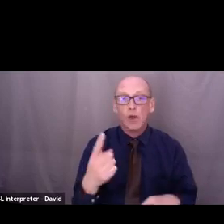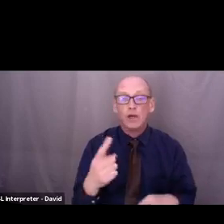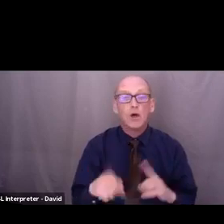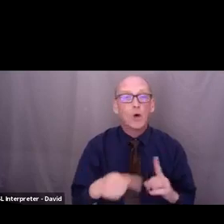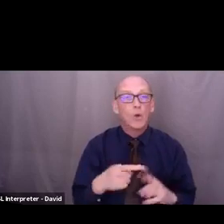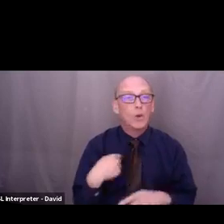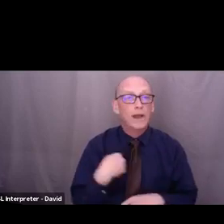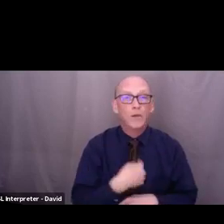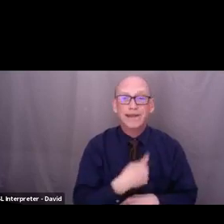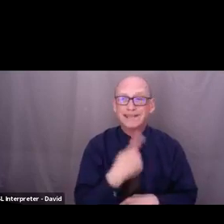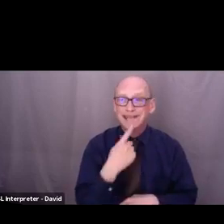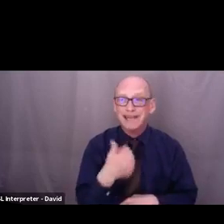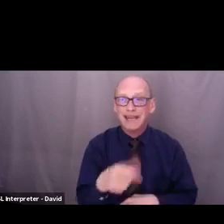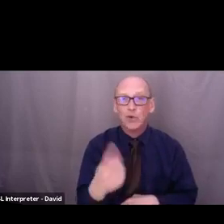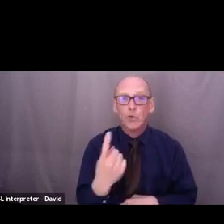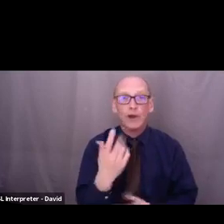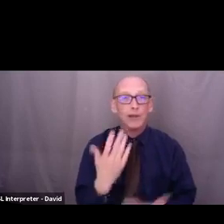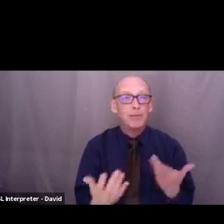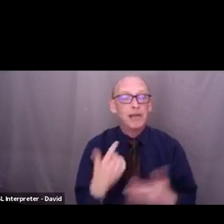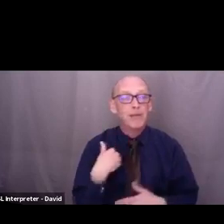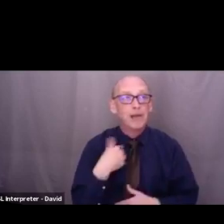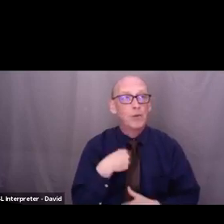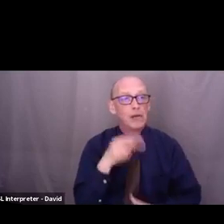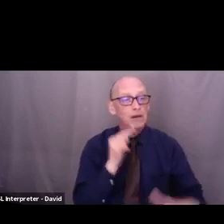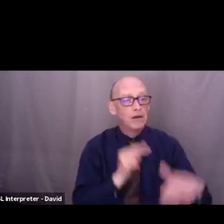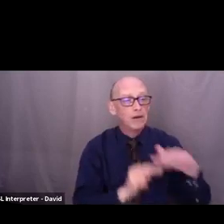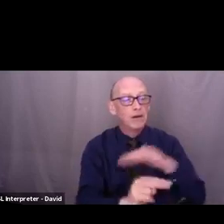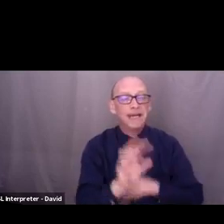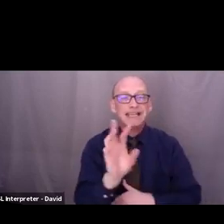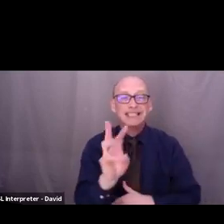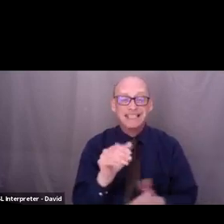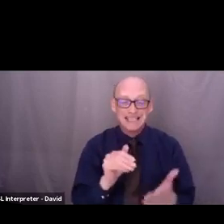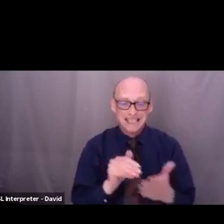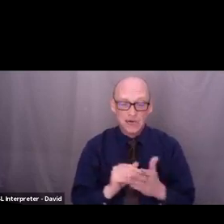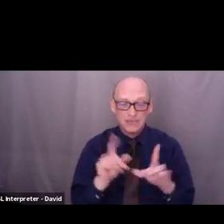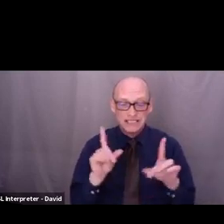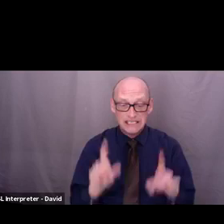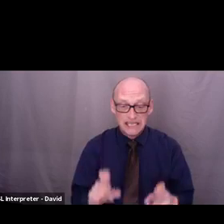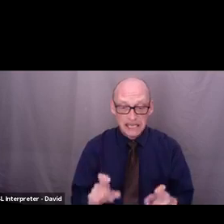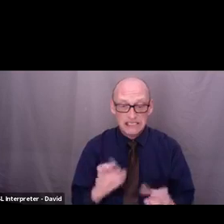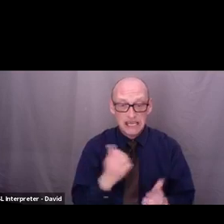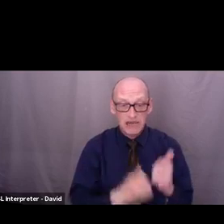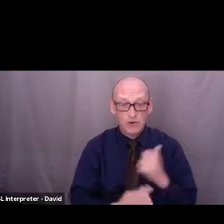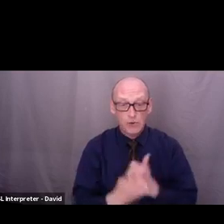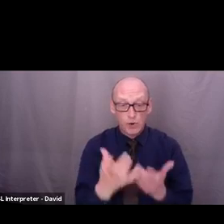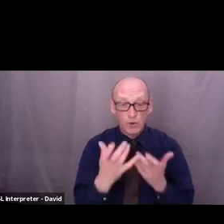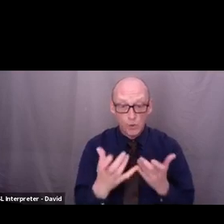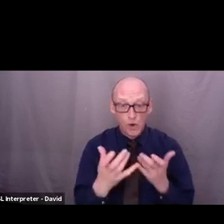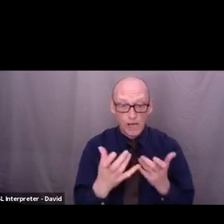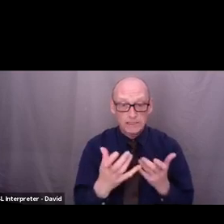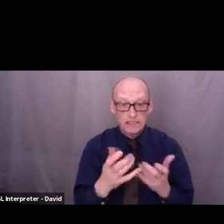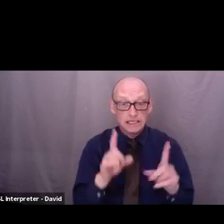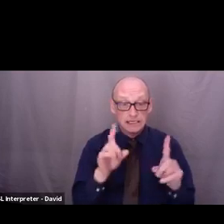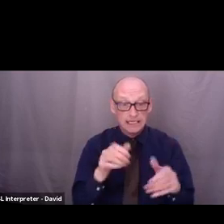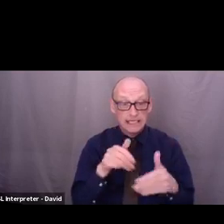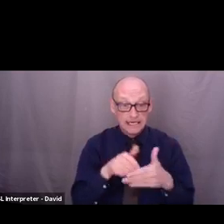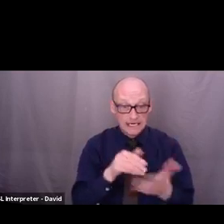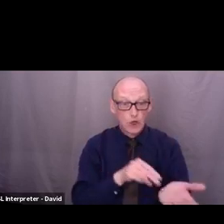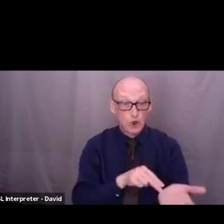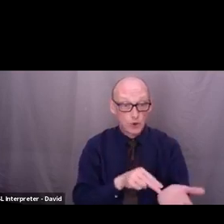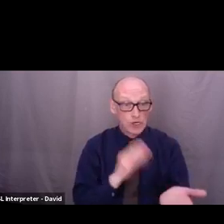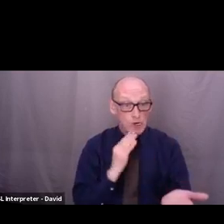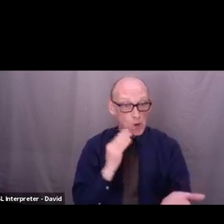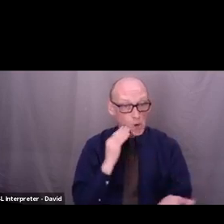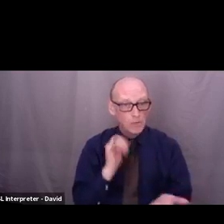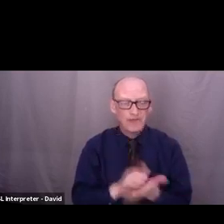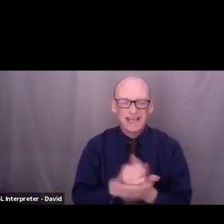we're projecting that we might need 6,000 tests if everybody was to be tested in nursing homes. And this is our best guess relative to the